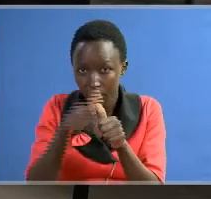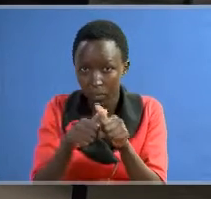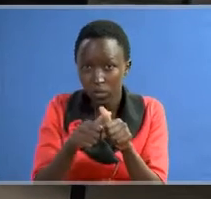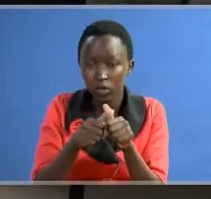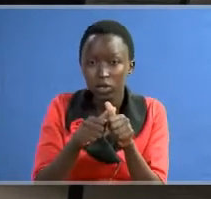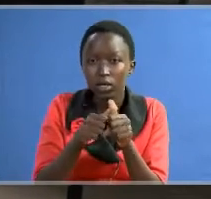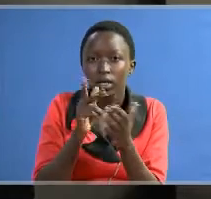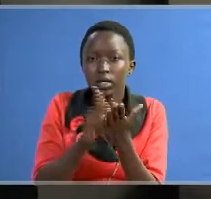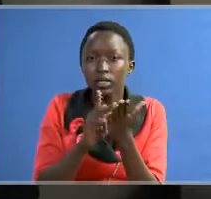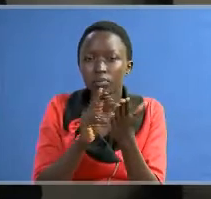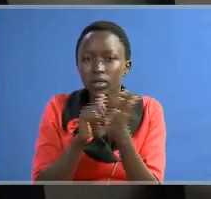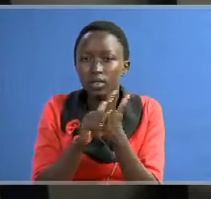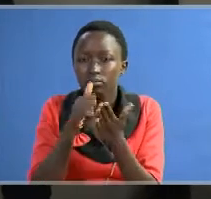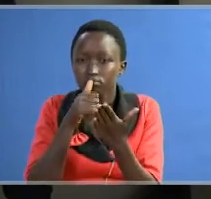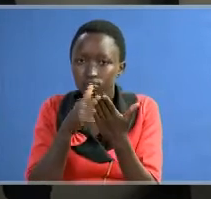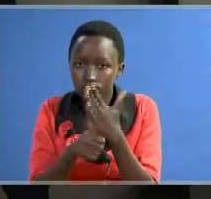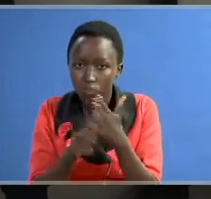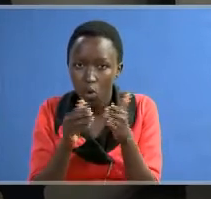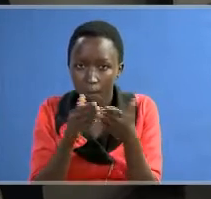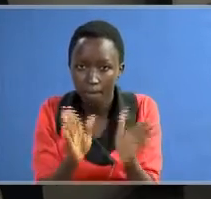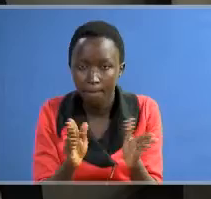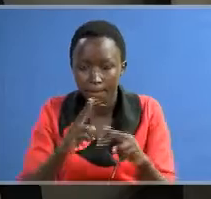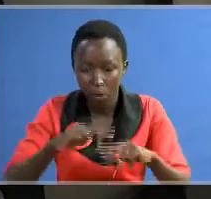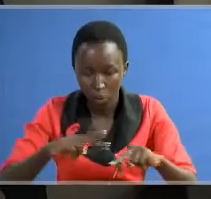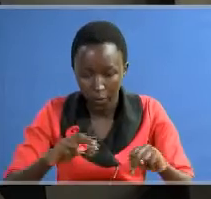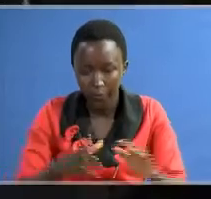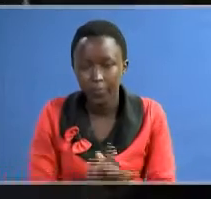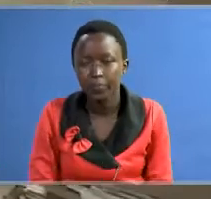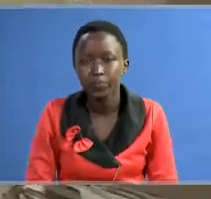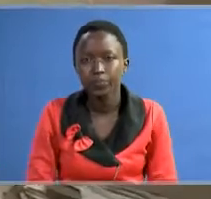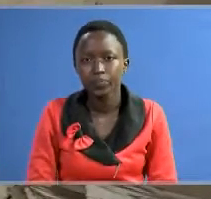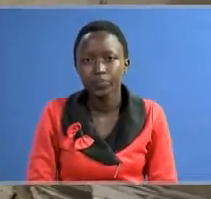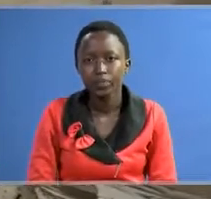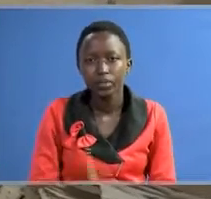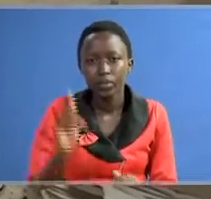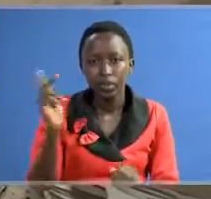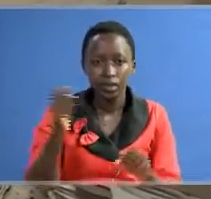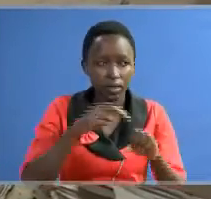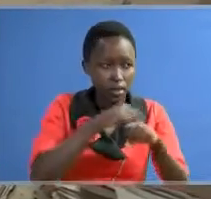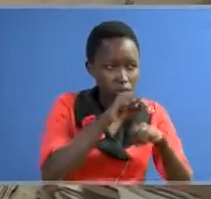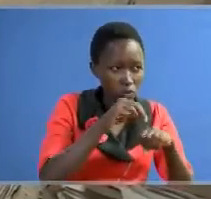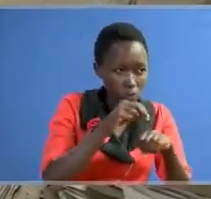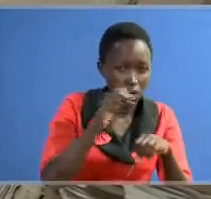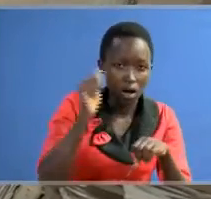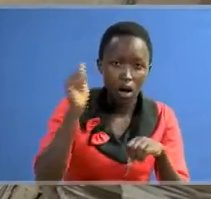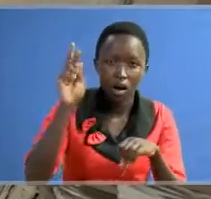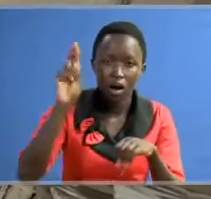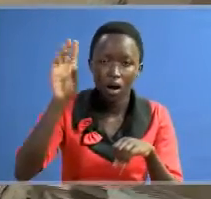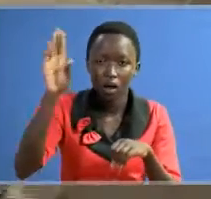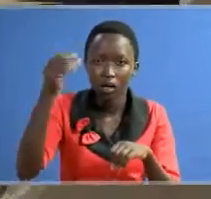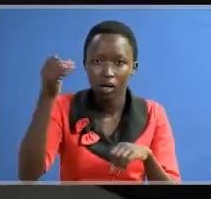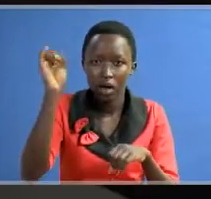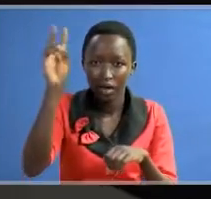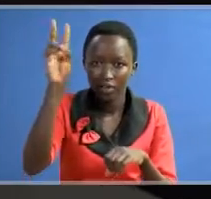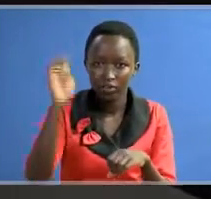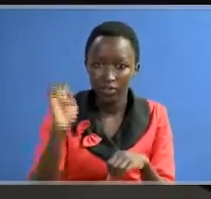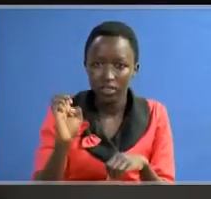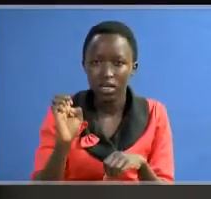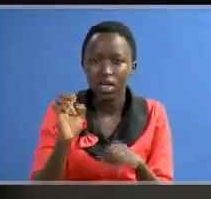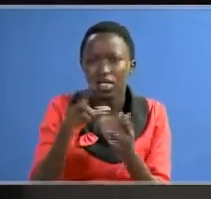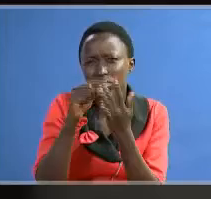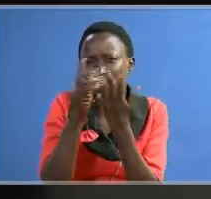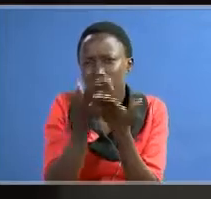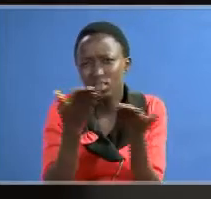za serikali zilizowazi kwa umma kwa utafiti. The Kenya National Archives, mostly the special things is